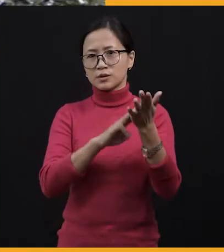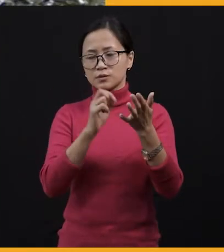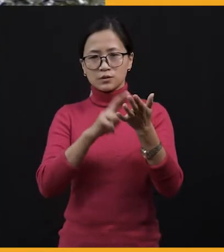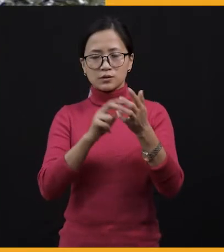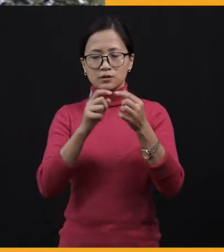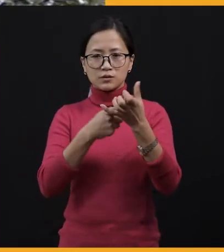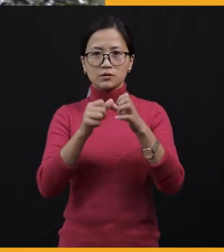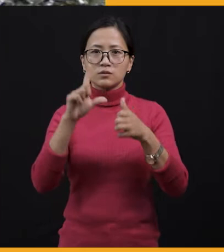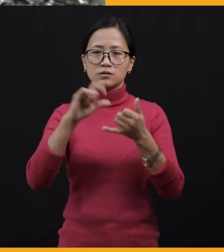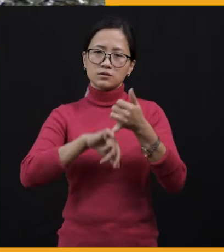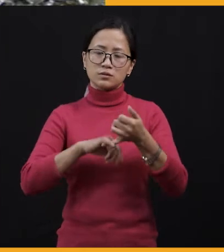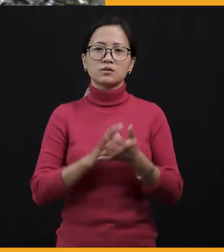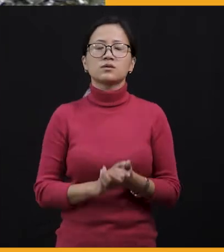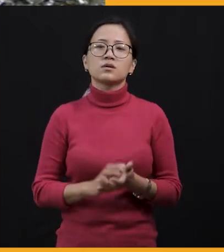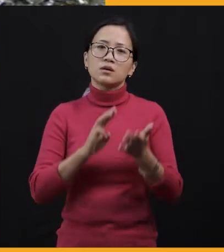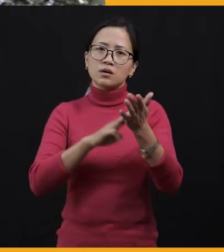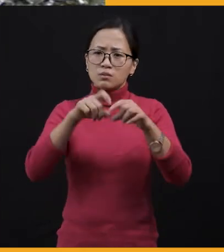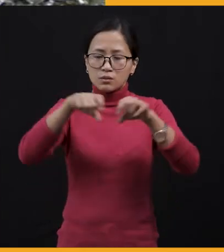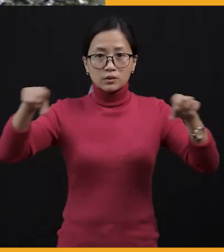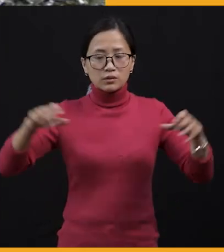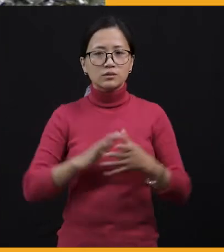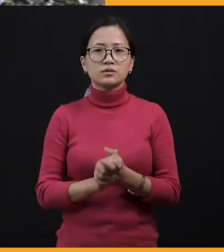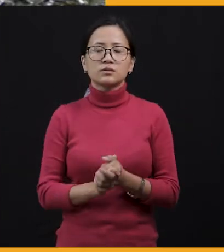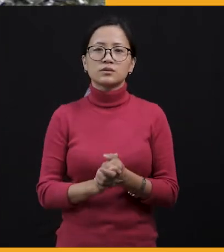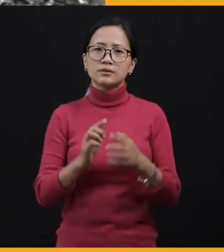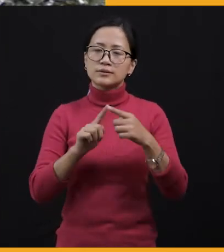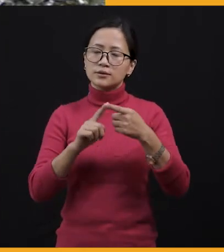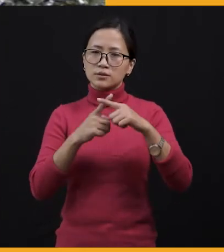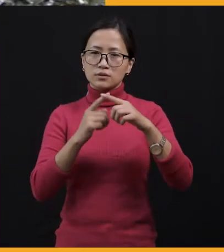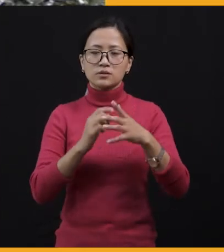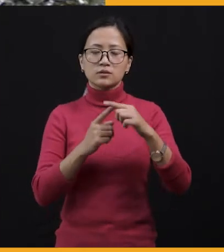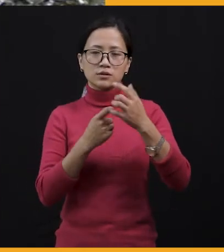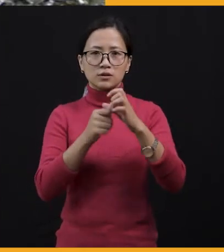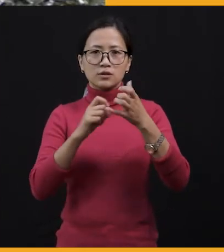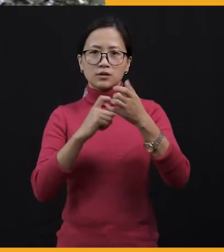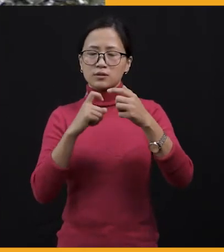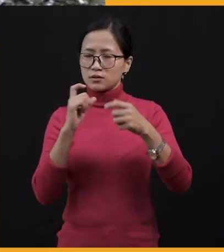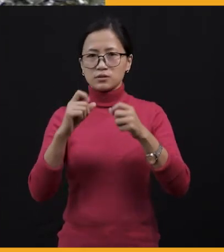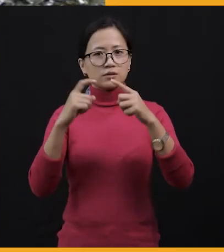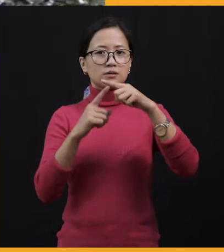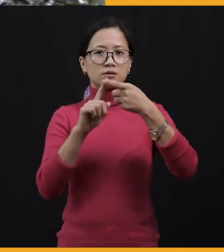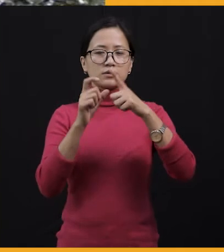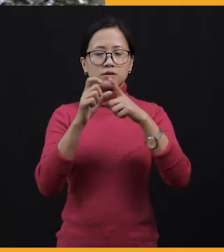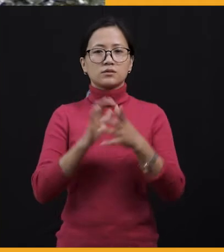the metals which are extracted from the minerals are called